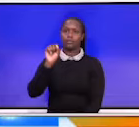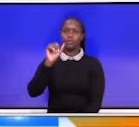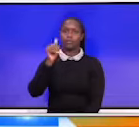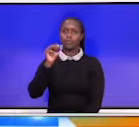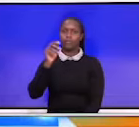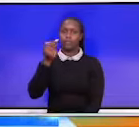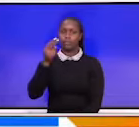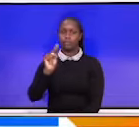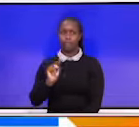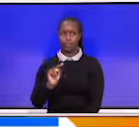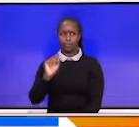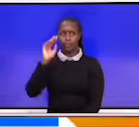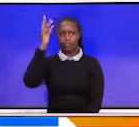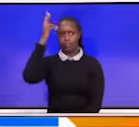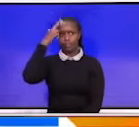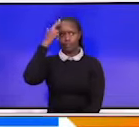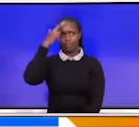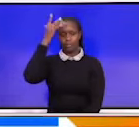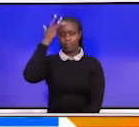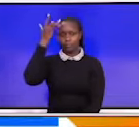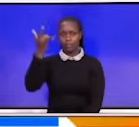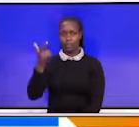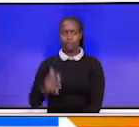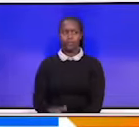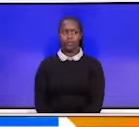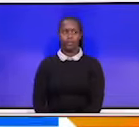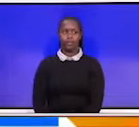the reason why I'm, yes, Kajuju,